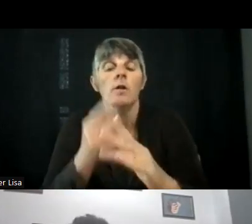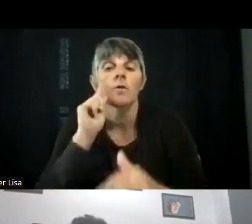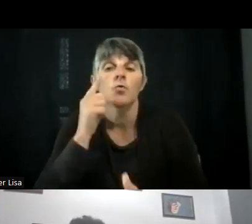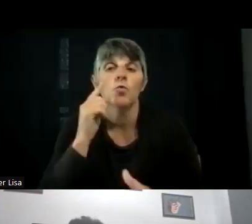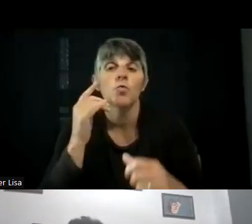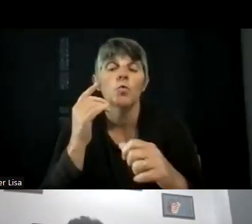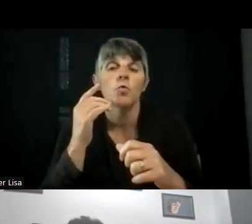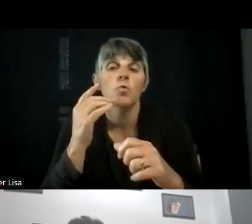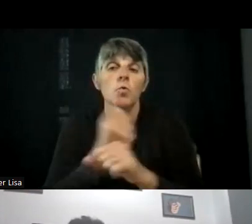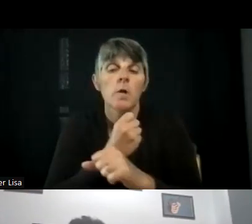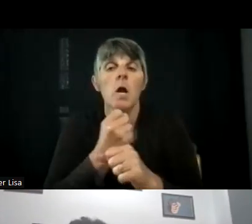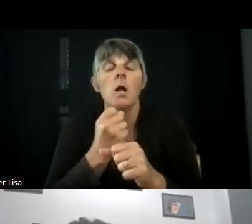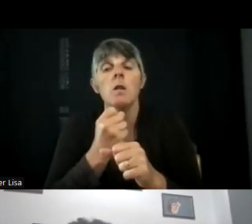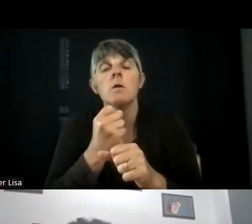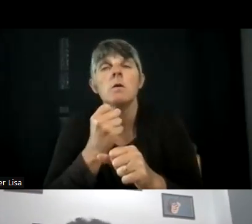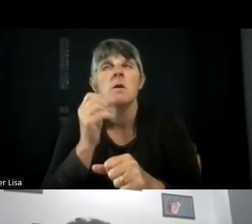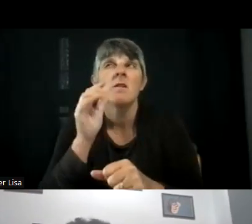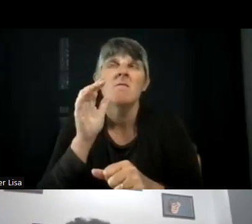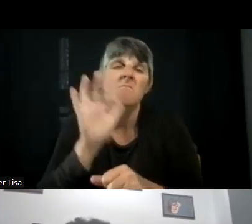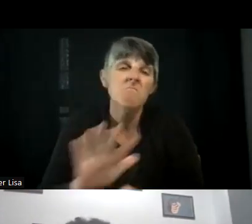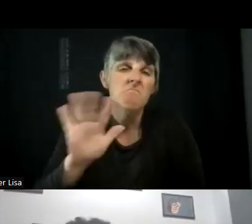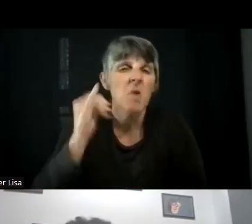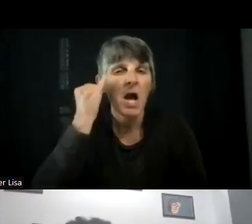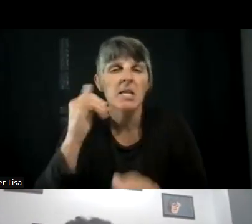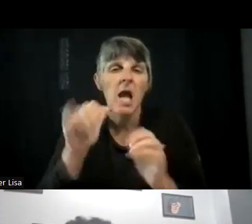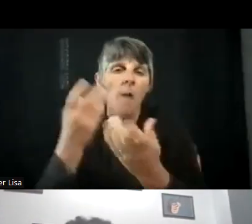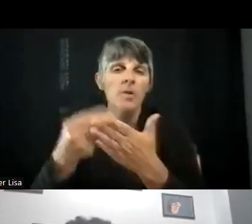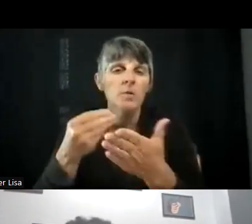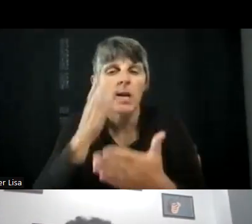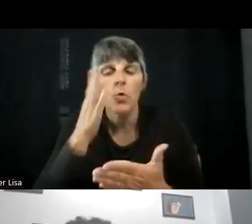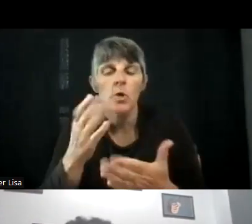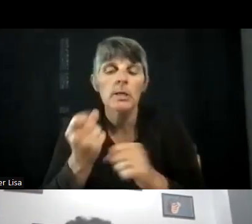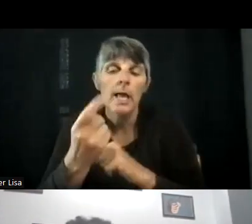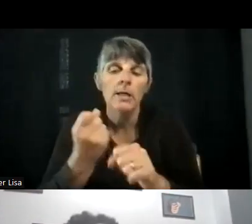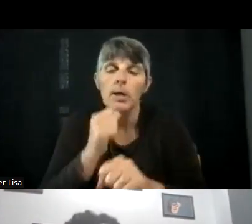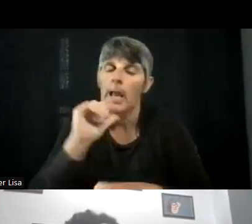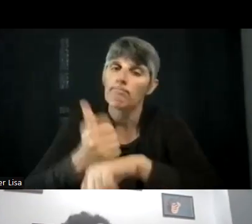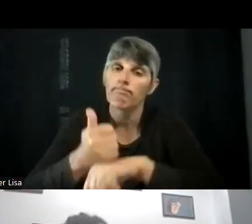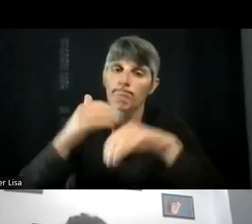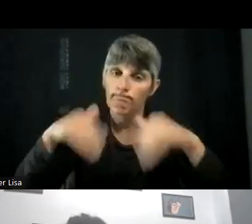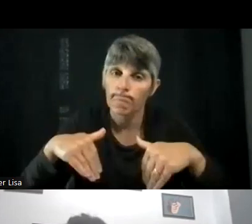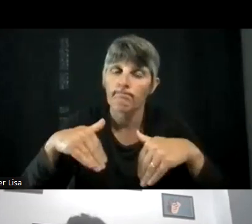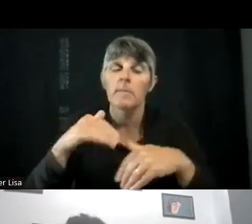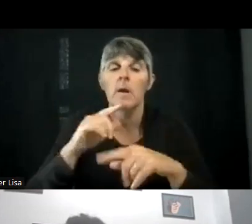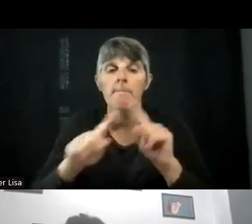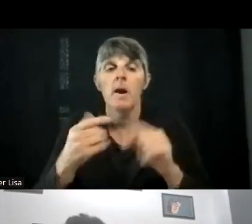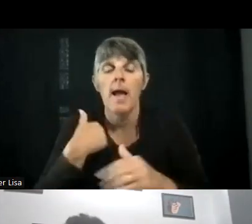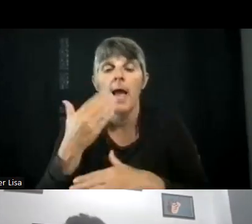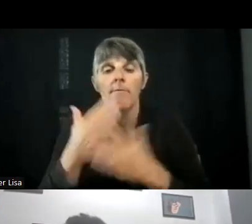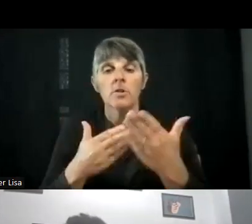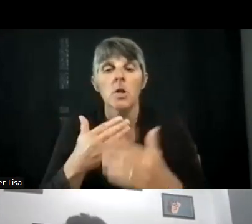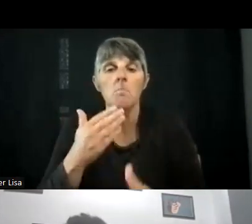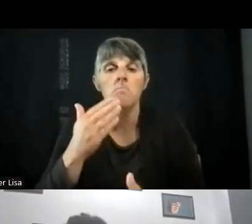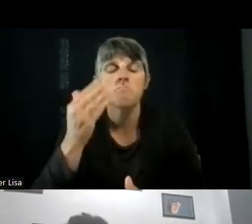some indications of about how much money we might have next year. It's not carved in stone yet, but we have some